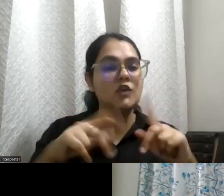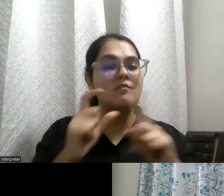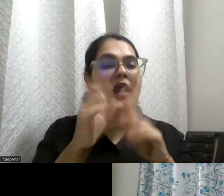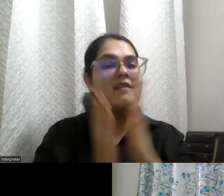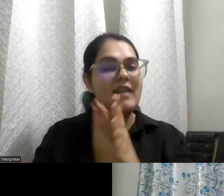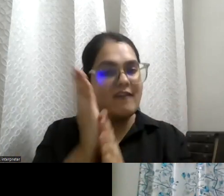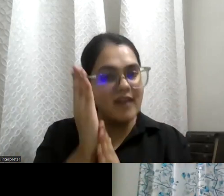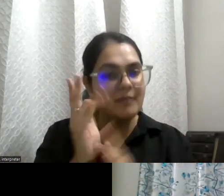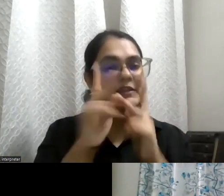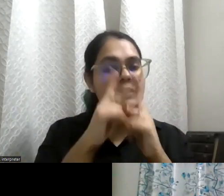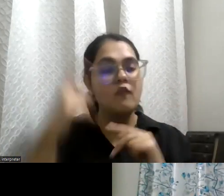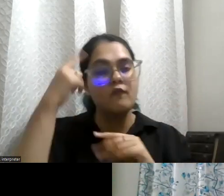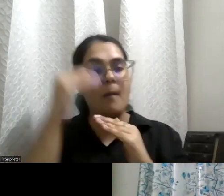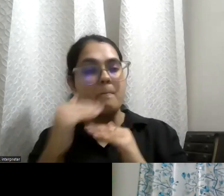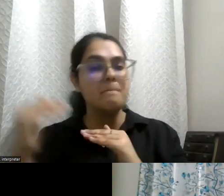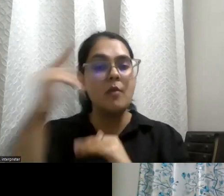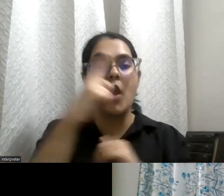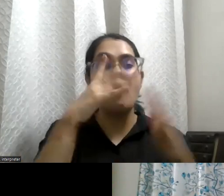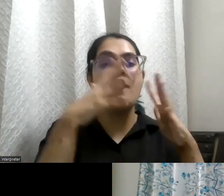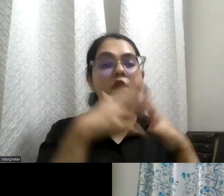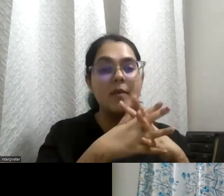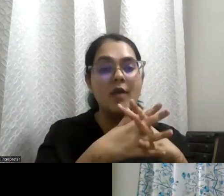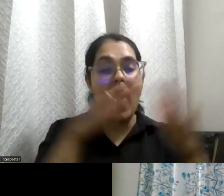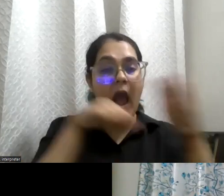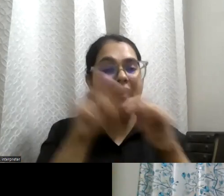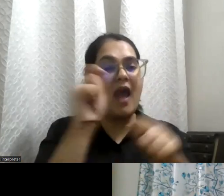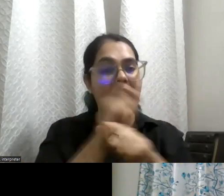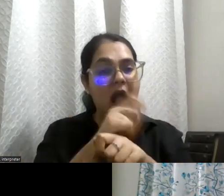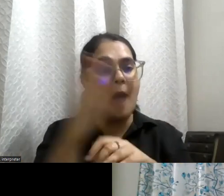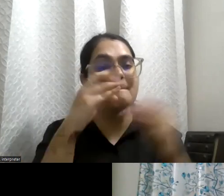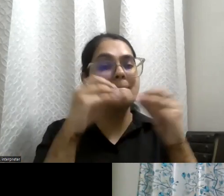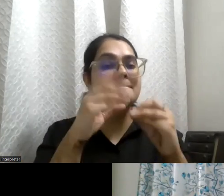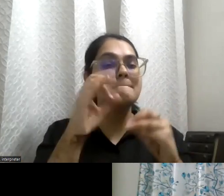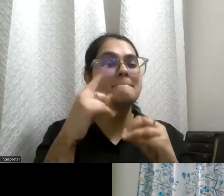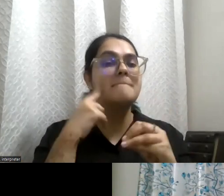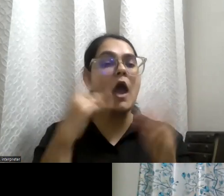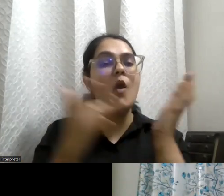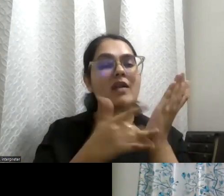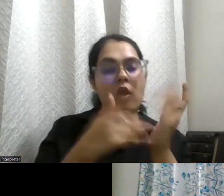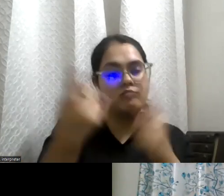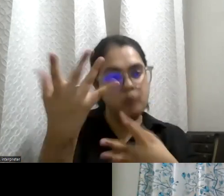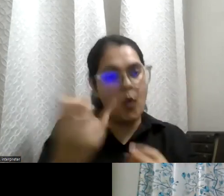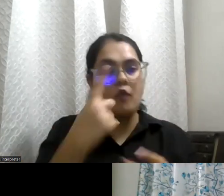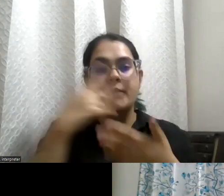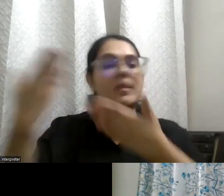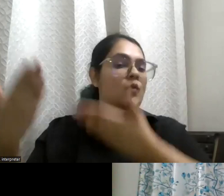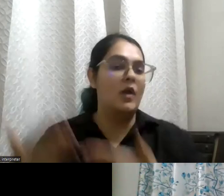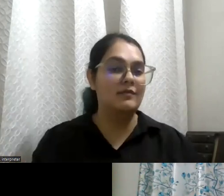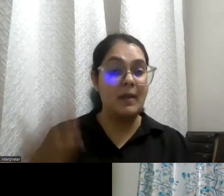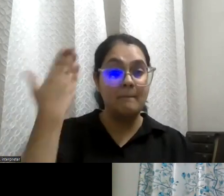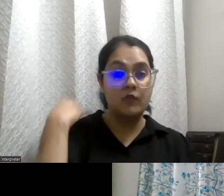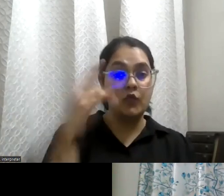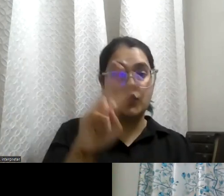agri-biotech, and the promotion of women in biotech-related programs. From